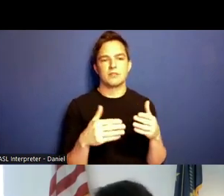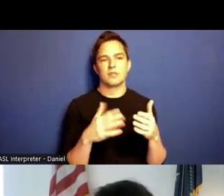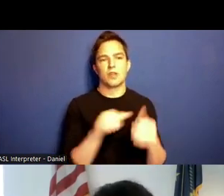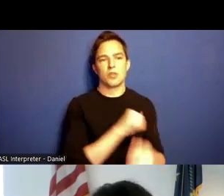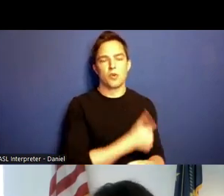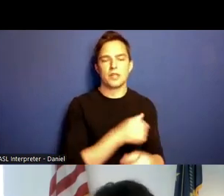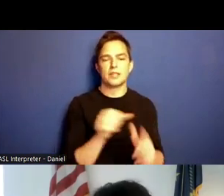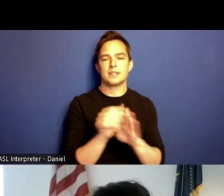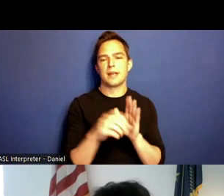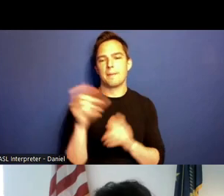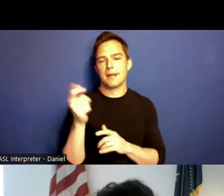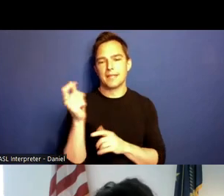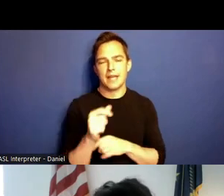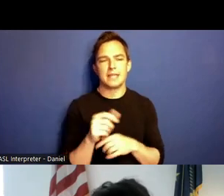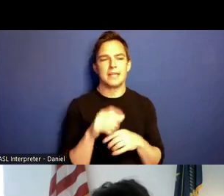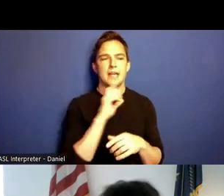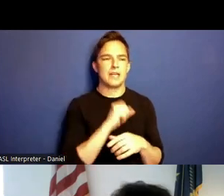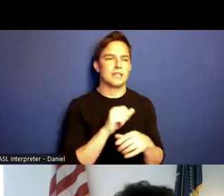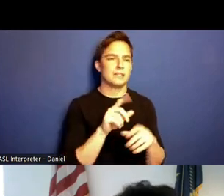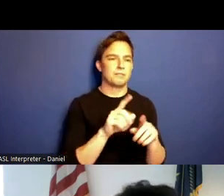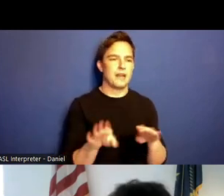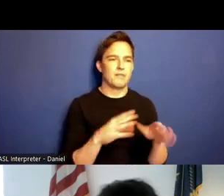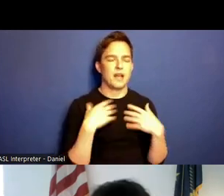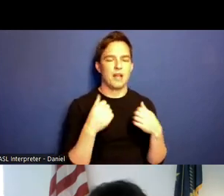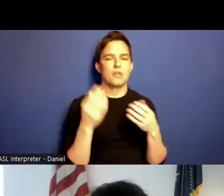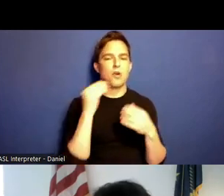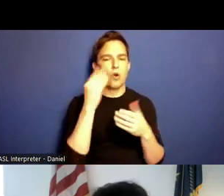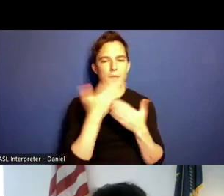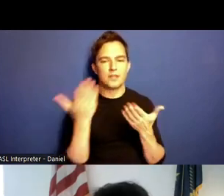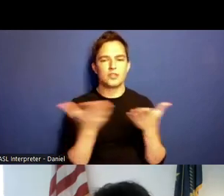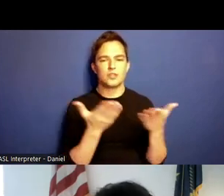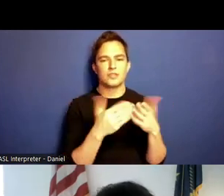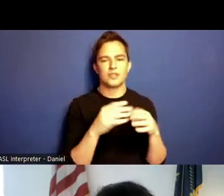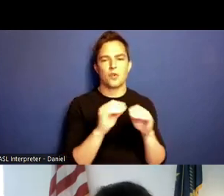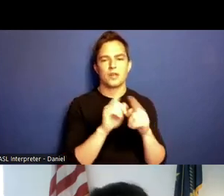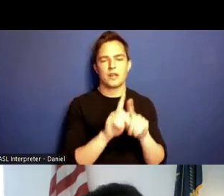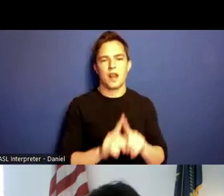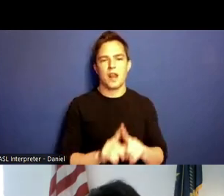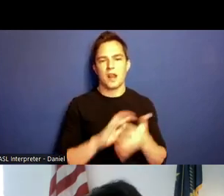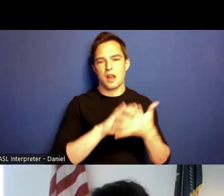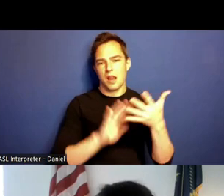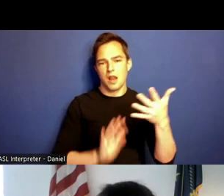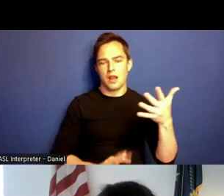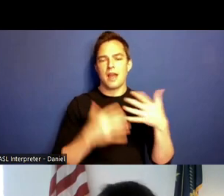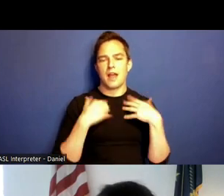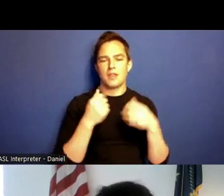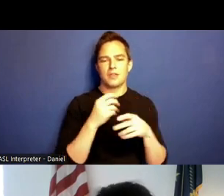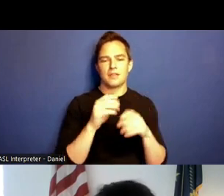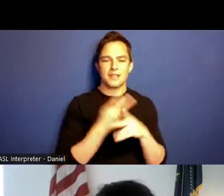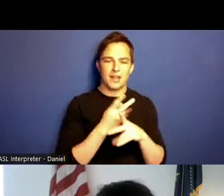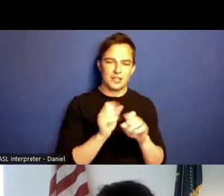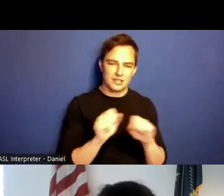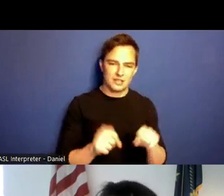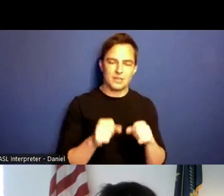Medicaid, disability, aging, and behavioral health agencies, homeless services organizations and networks, healthcare systems and providers, and